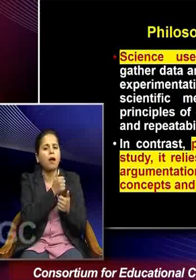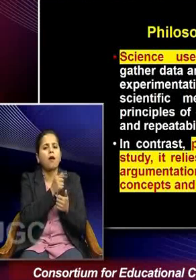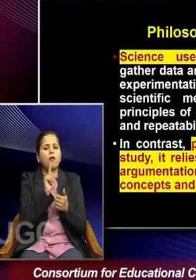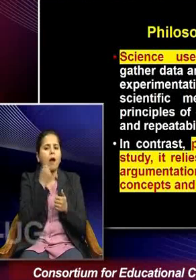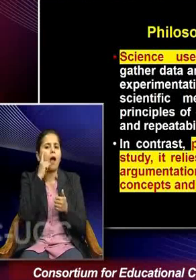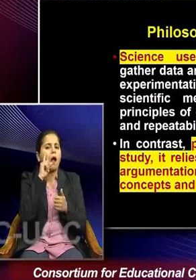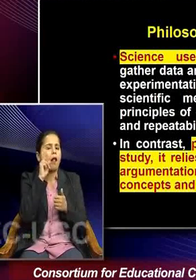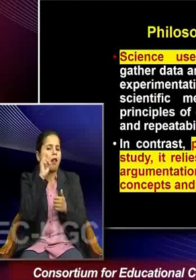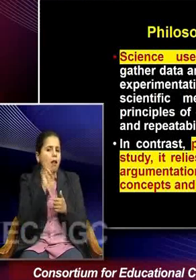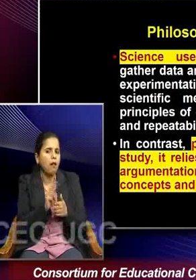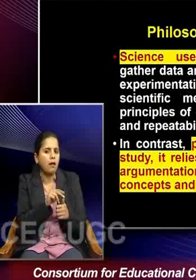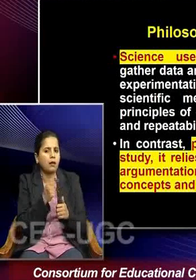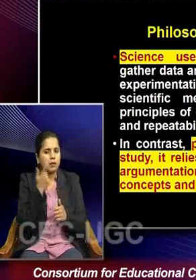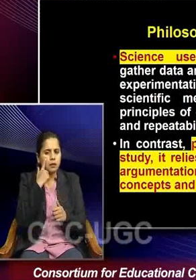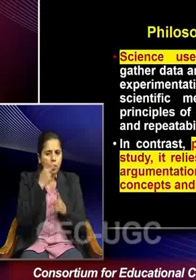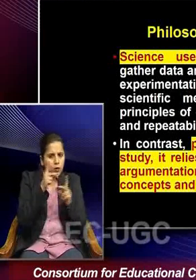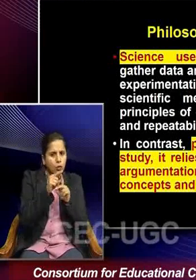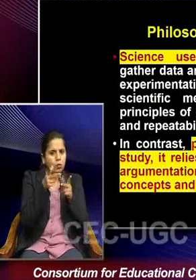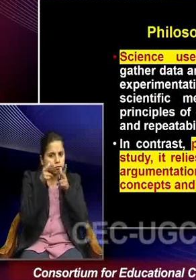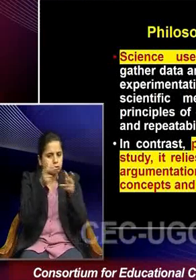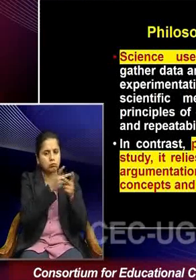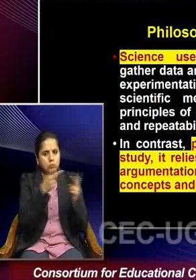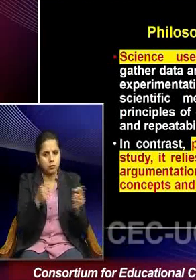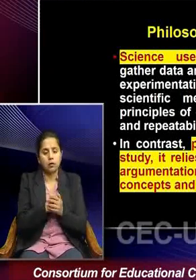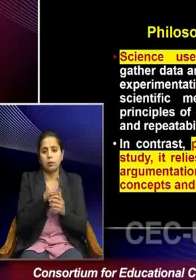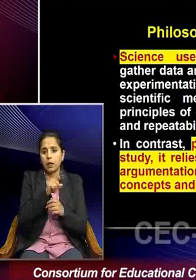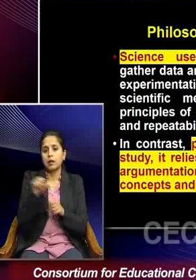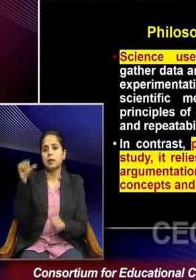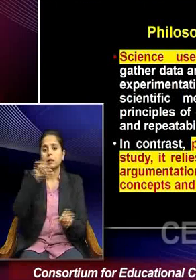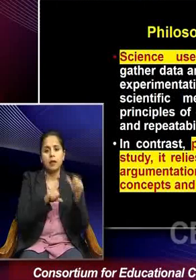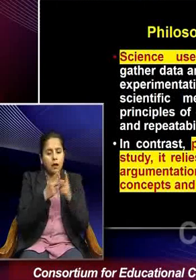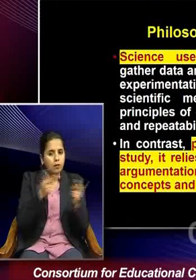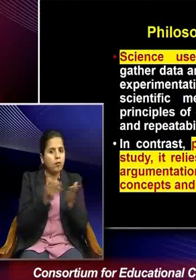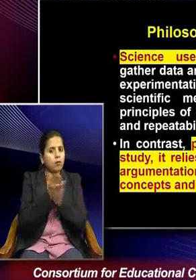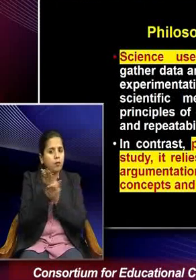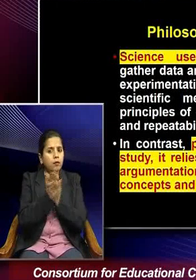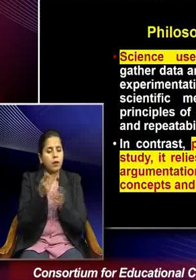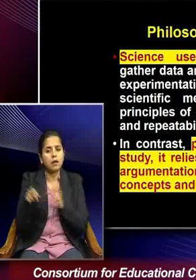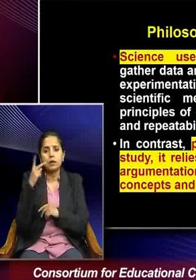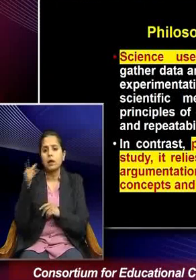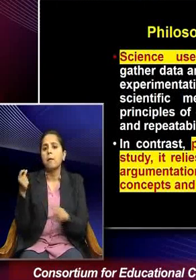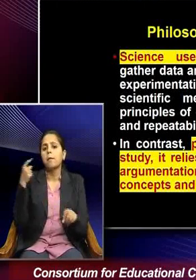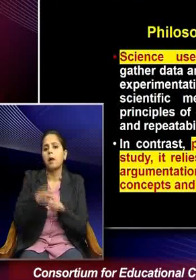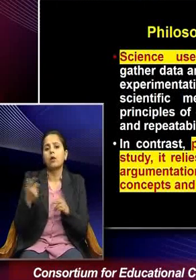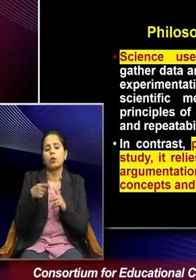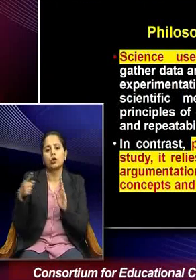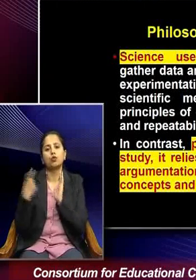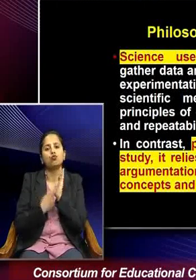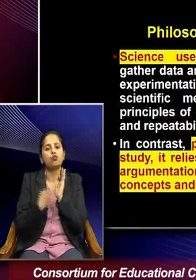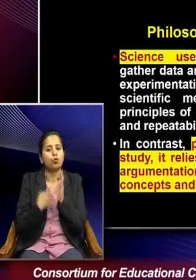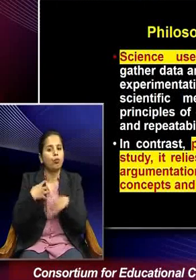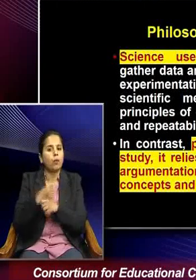through experimentations and observations. The scientific method is based on the principles